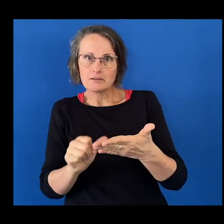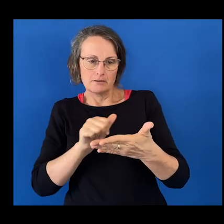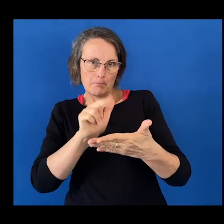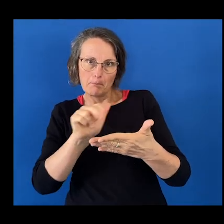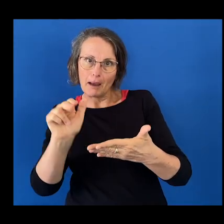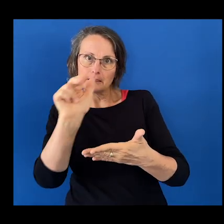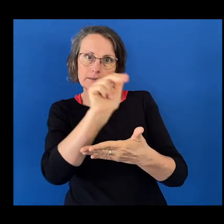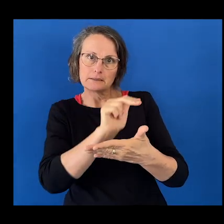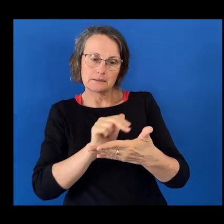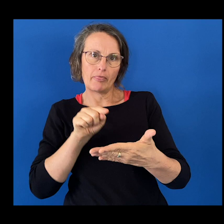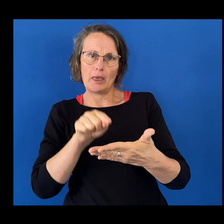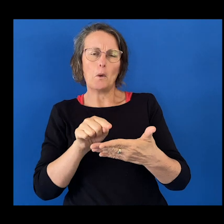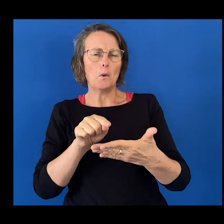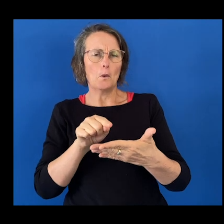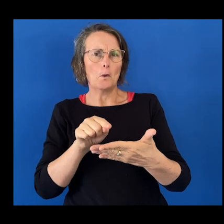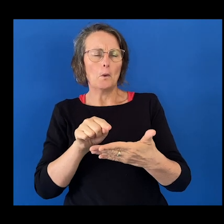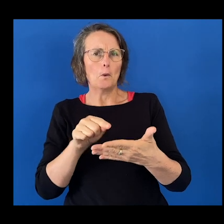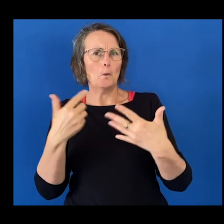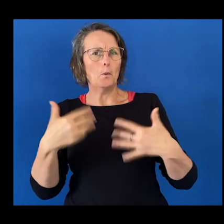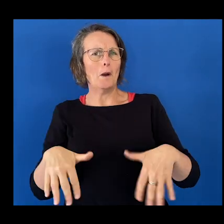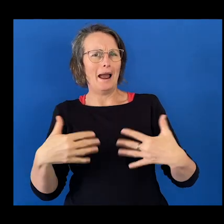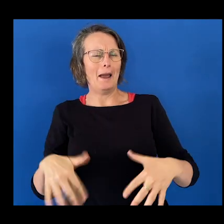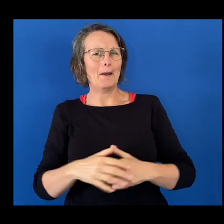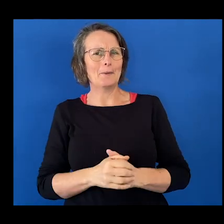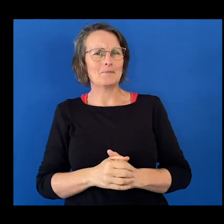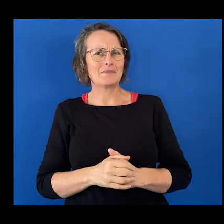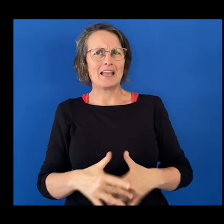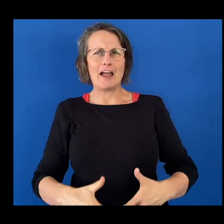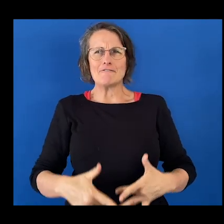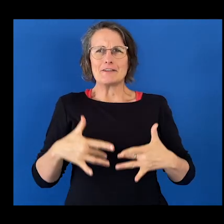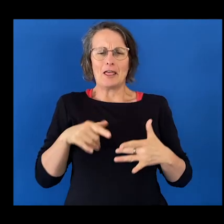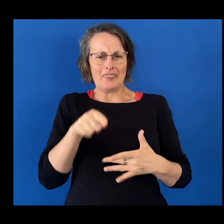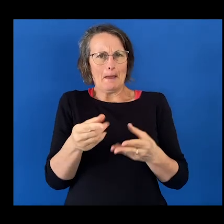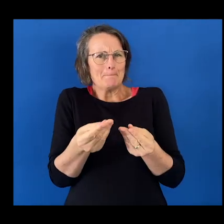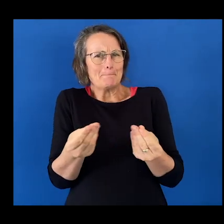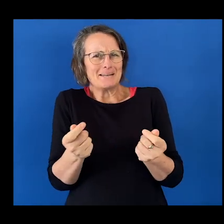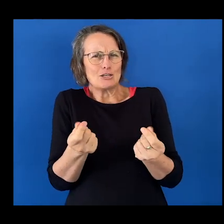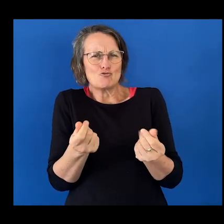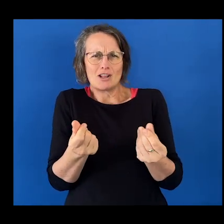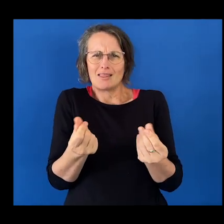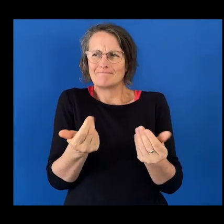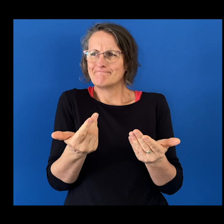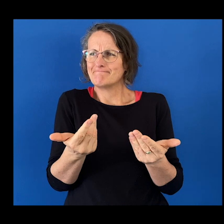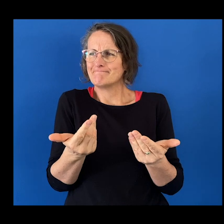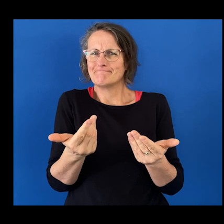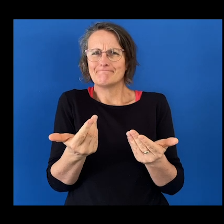as a painter is the fantastic coherence of the materials you're working